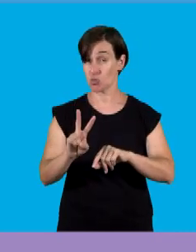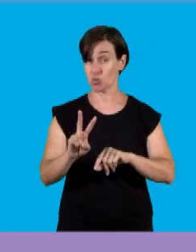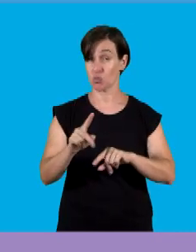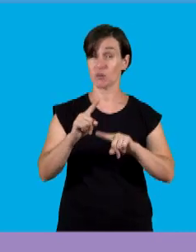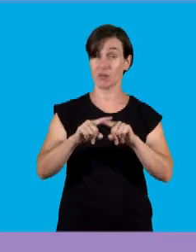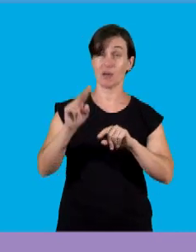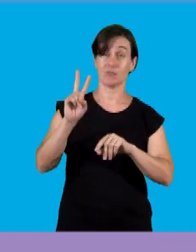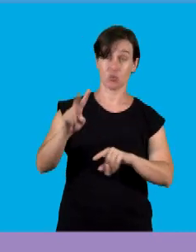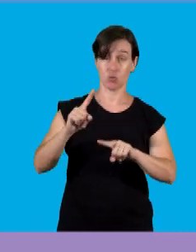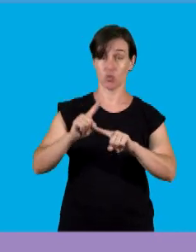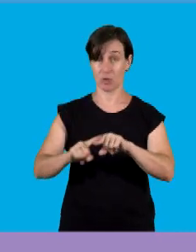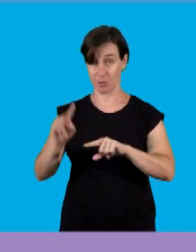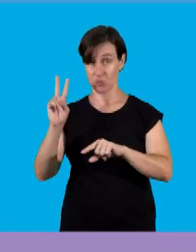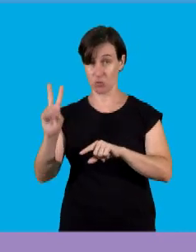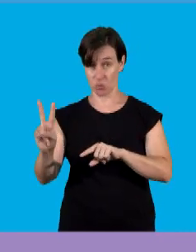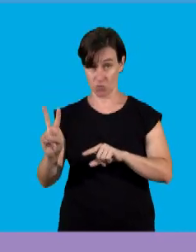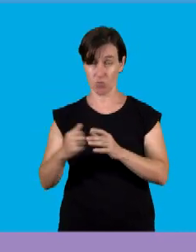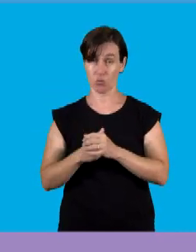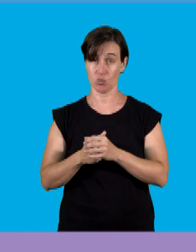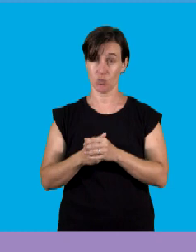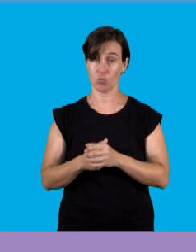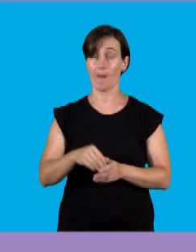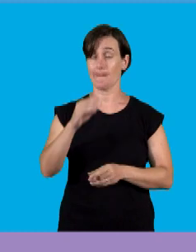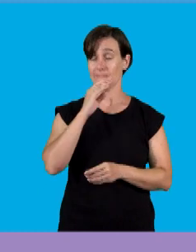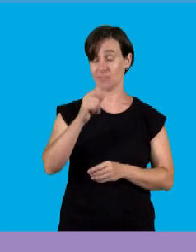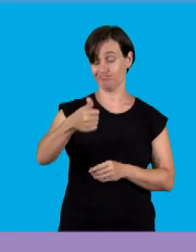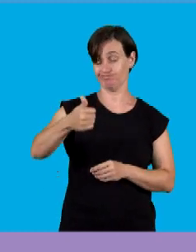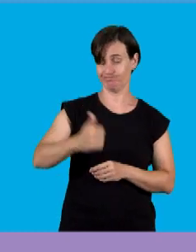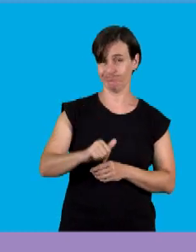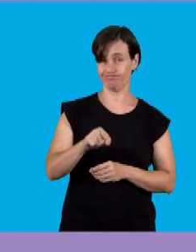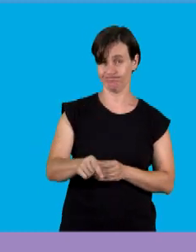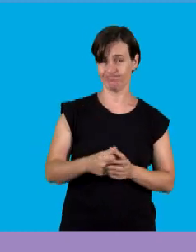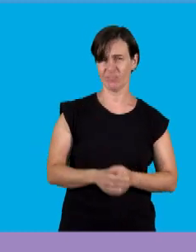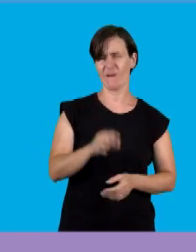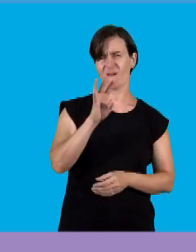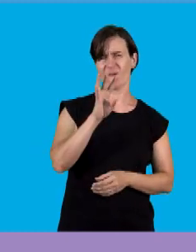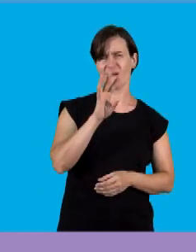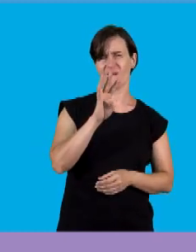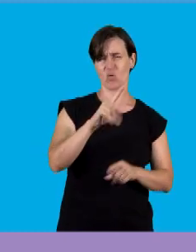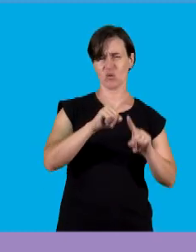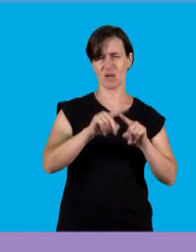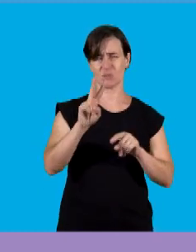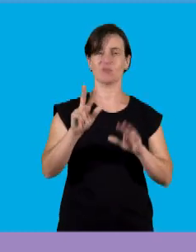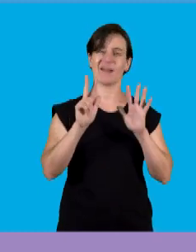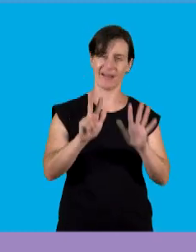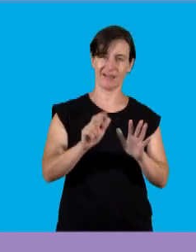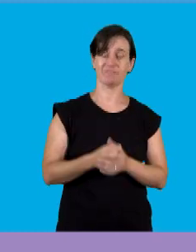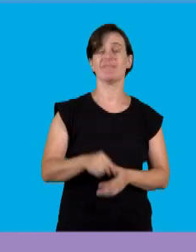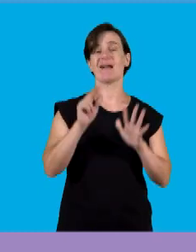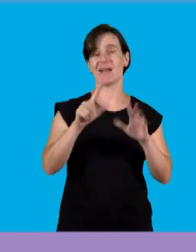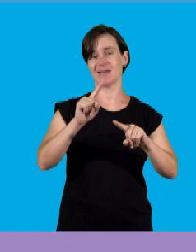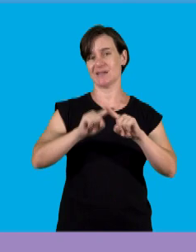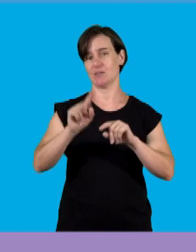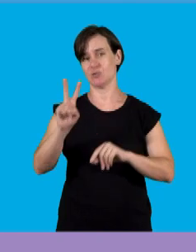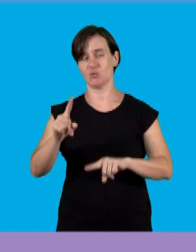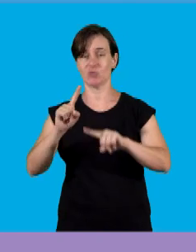2 multiplied by 2. Then we have the 4 multiplied by 2, that will give us an 8 multiplied by